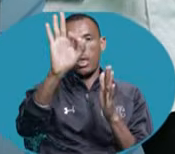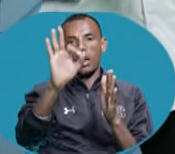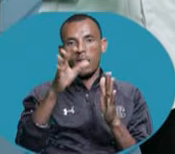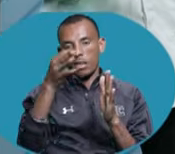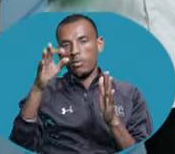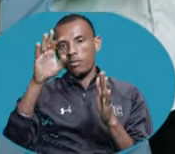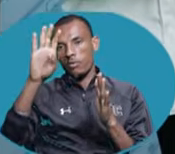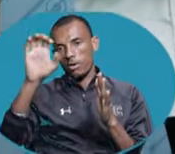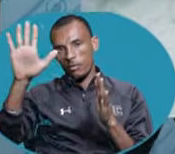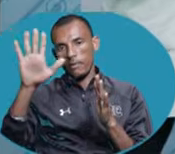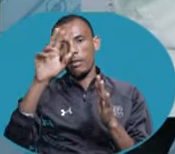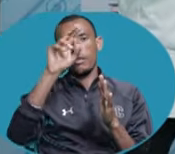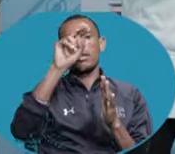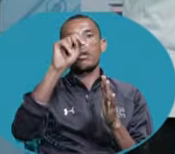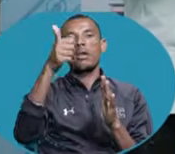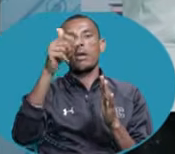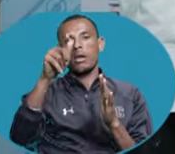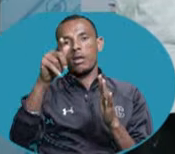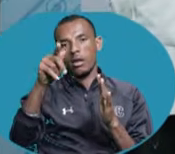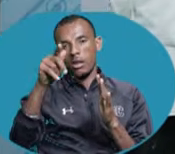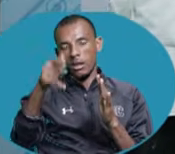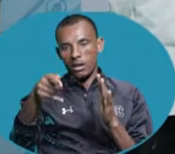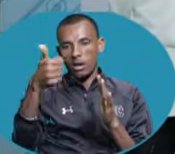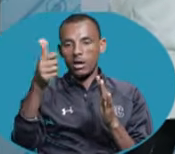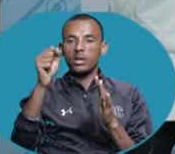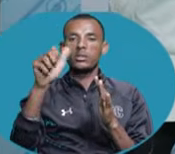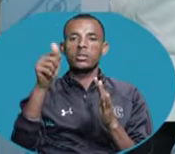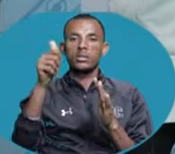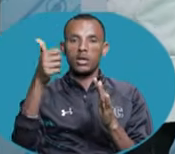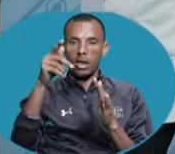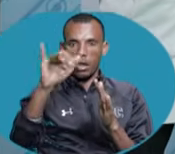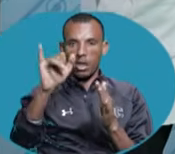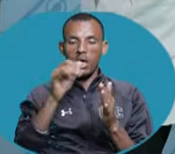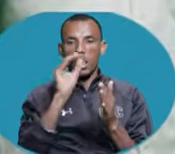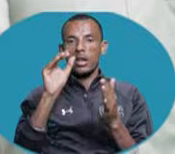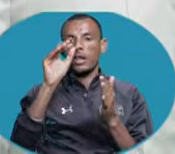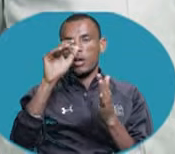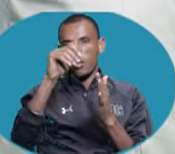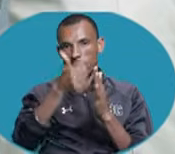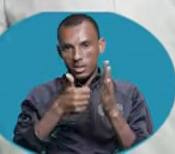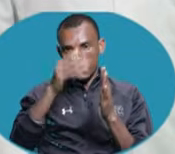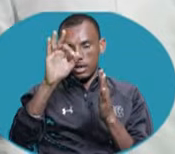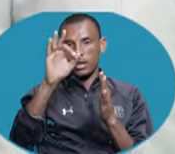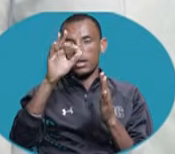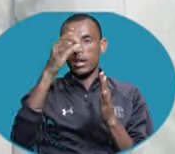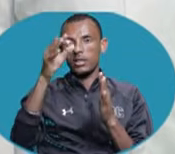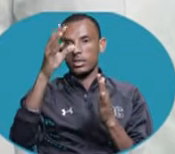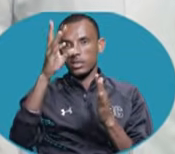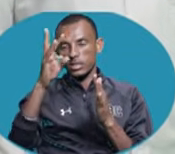1945, Japan Emperor Hirohito surrendered to Allied power. It led